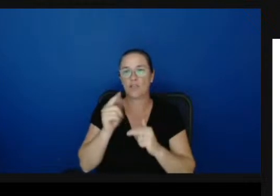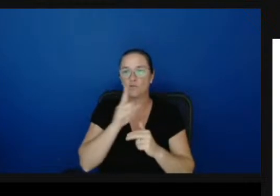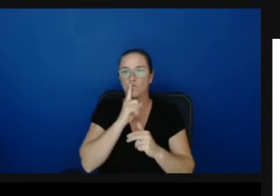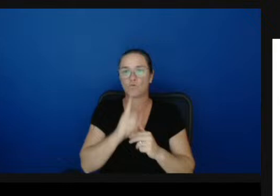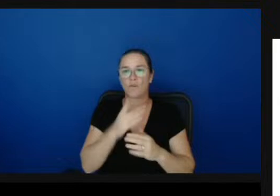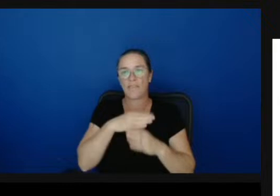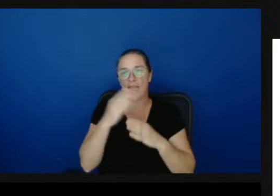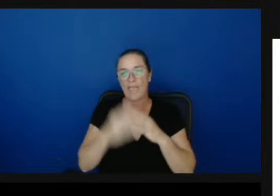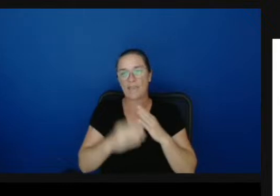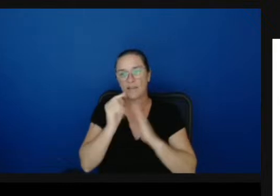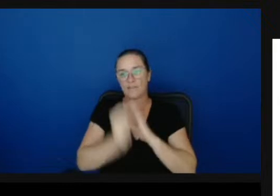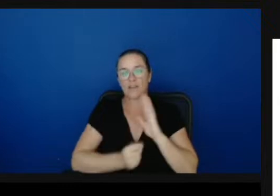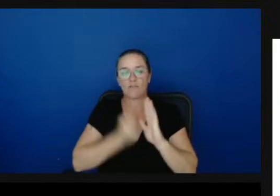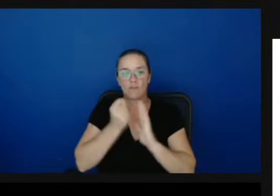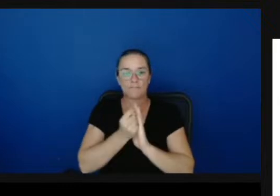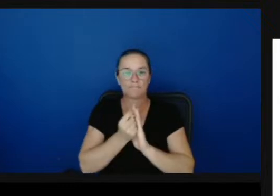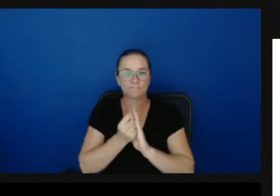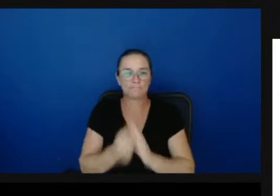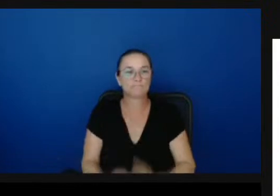of an era.